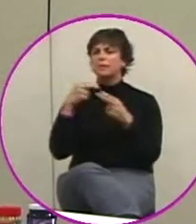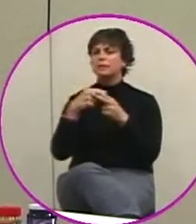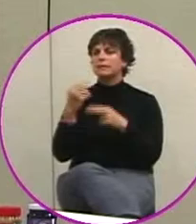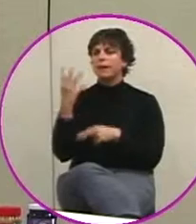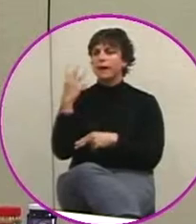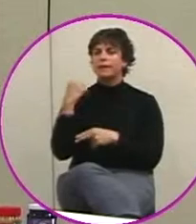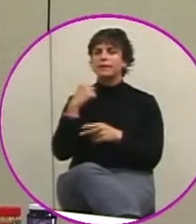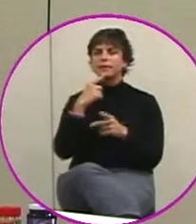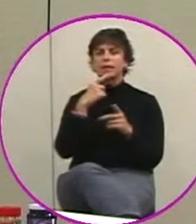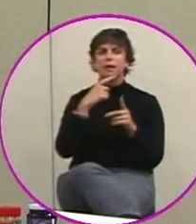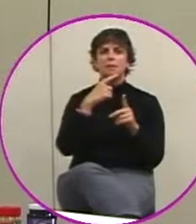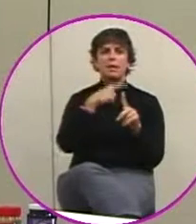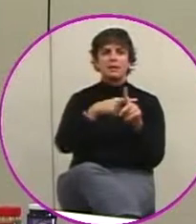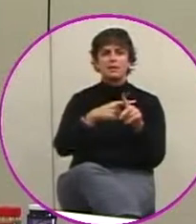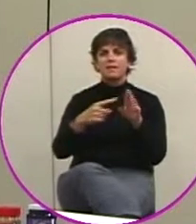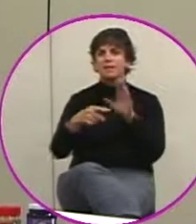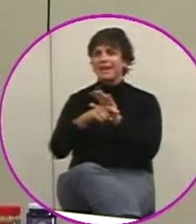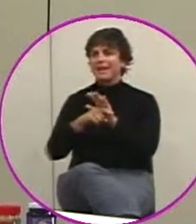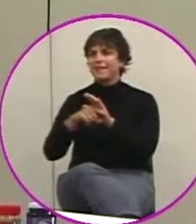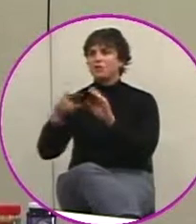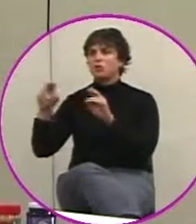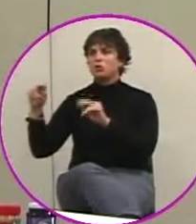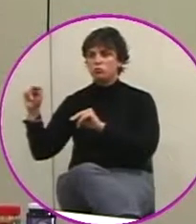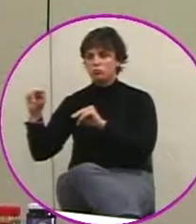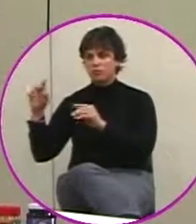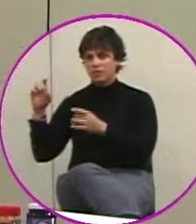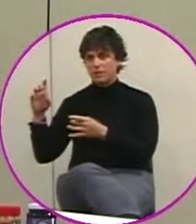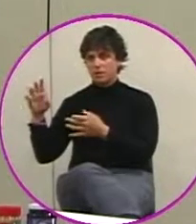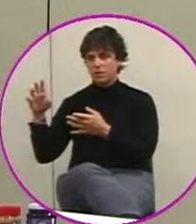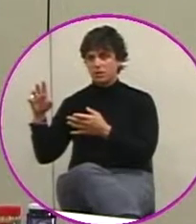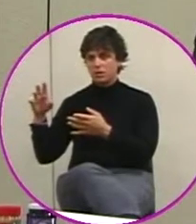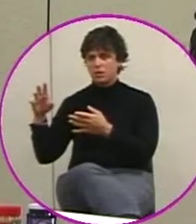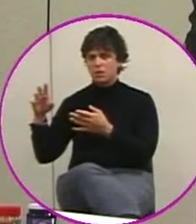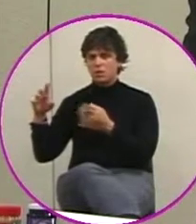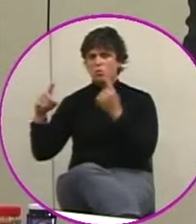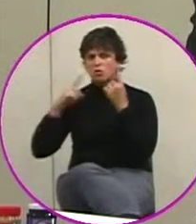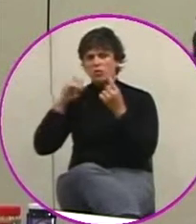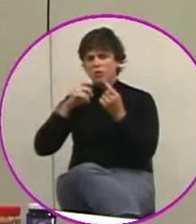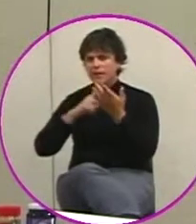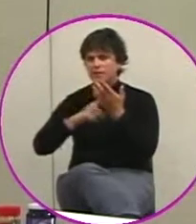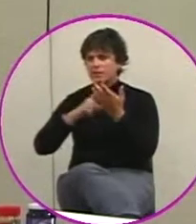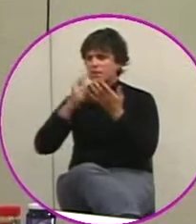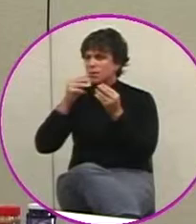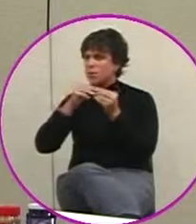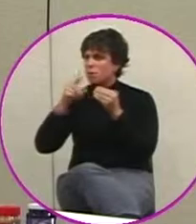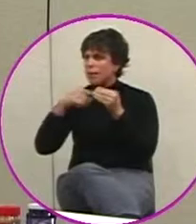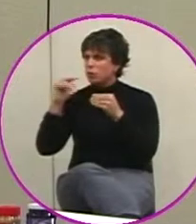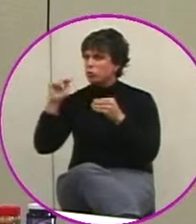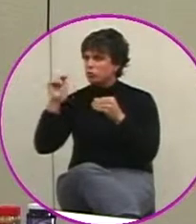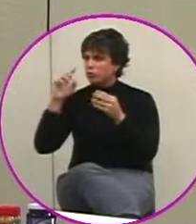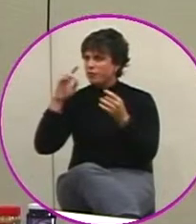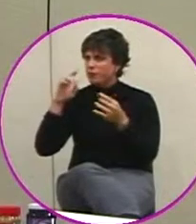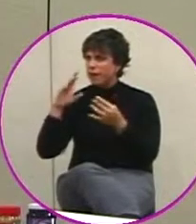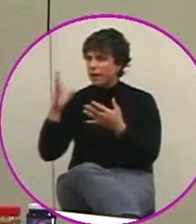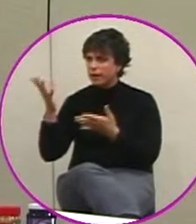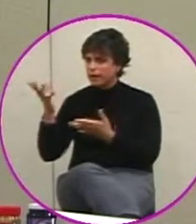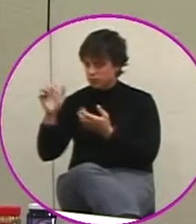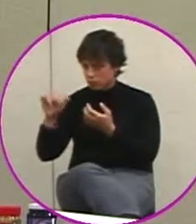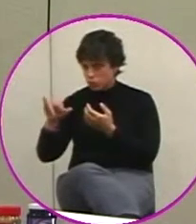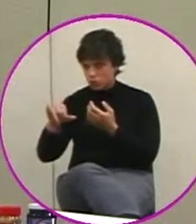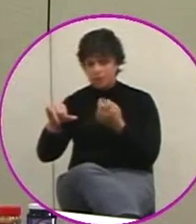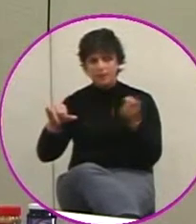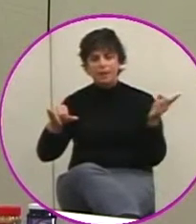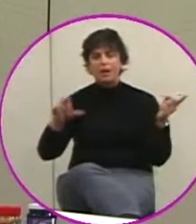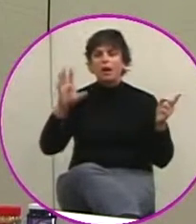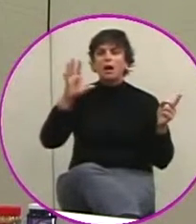had positive, negative, and then neutral feedback, and I was wondering if you could talk a little bit about the neutral feedback. Yeah, I want you